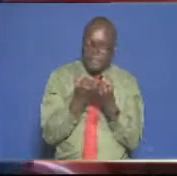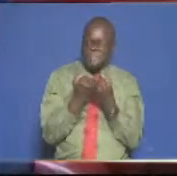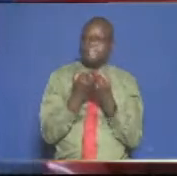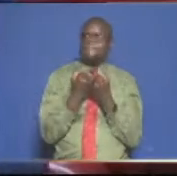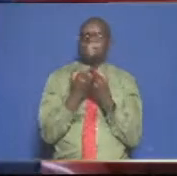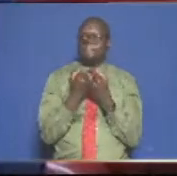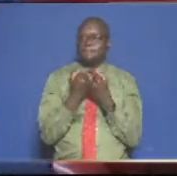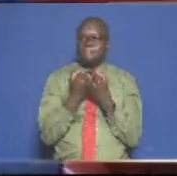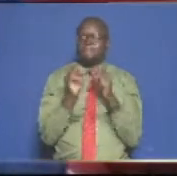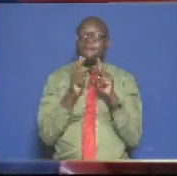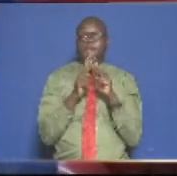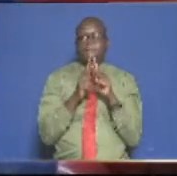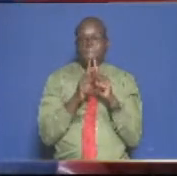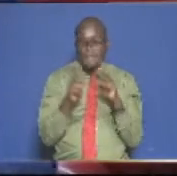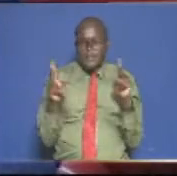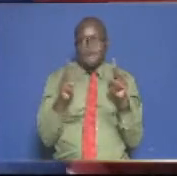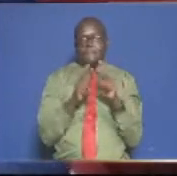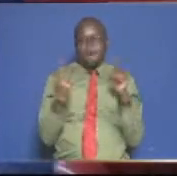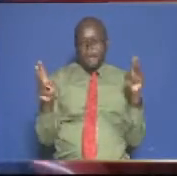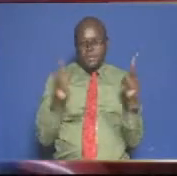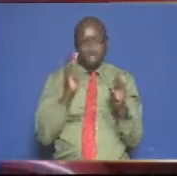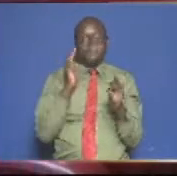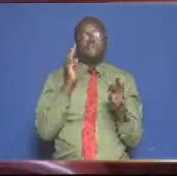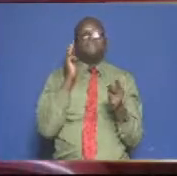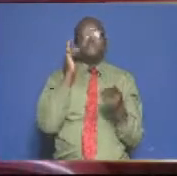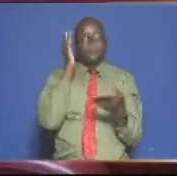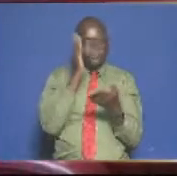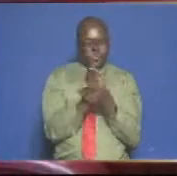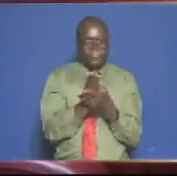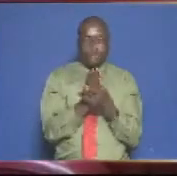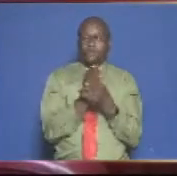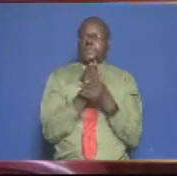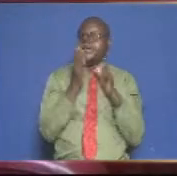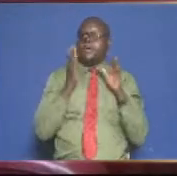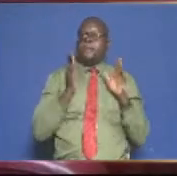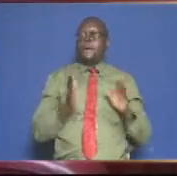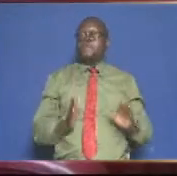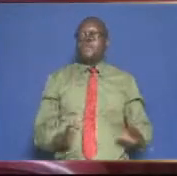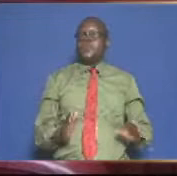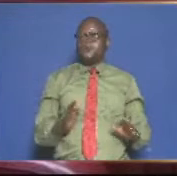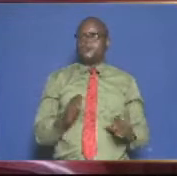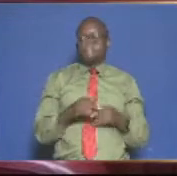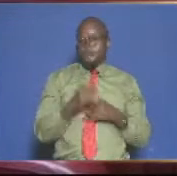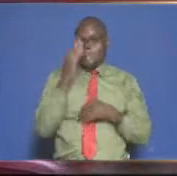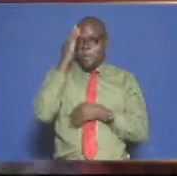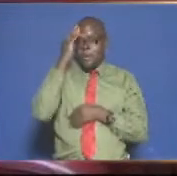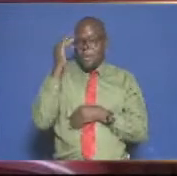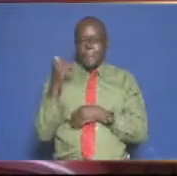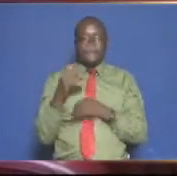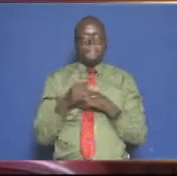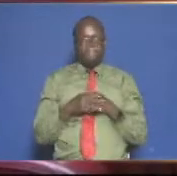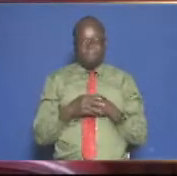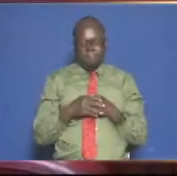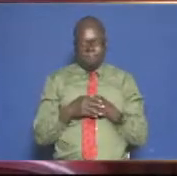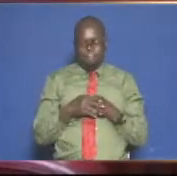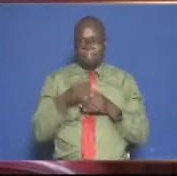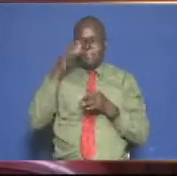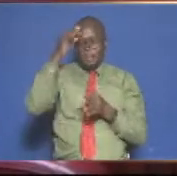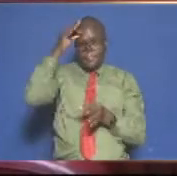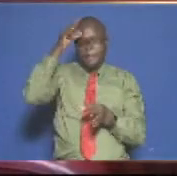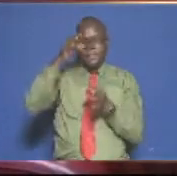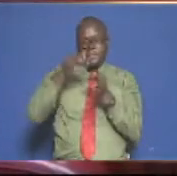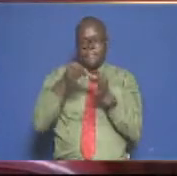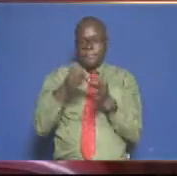and a very, very genuine human being. I want to stop there because I profess the faith of